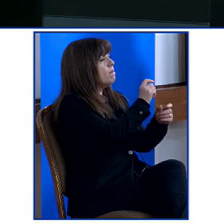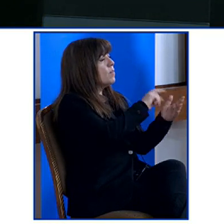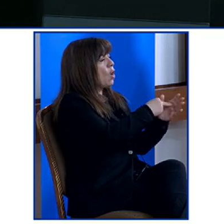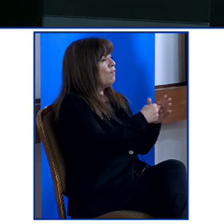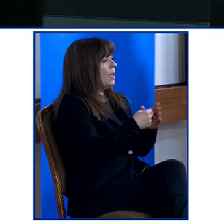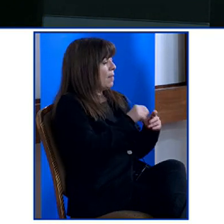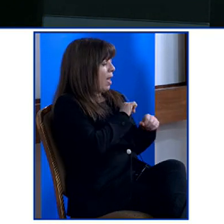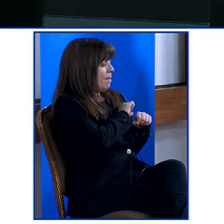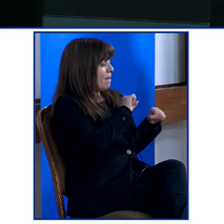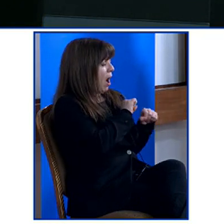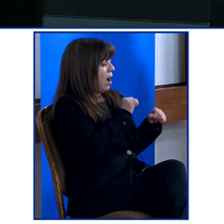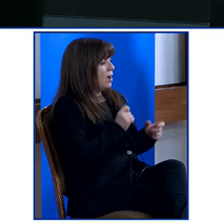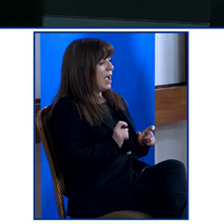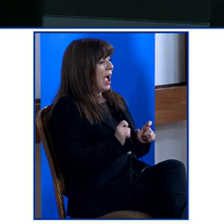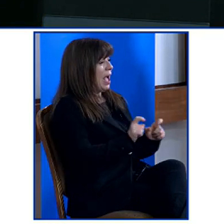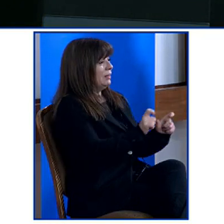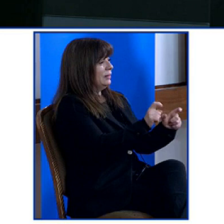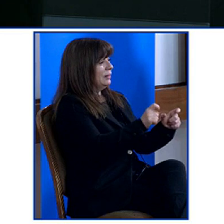reduced life expectancy.